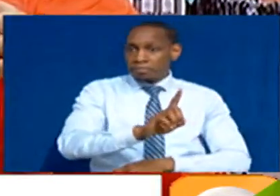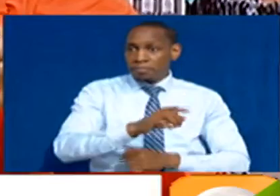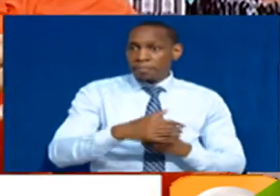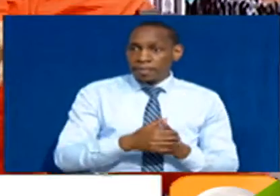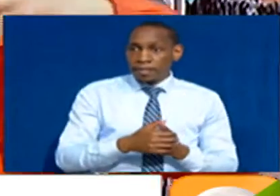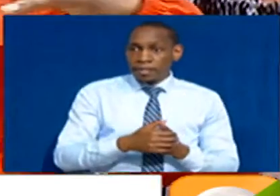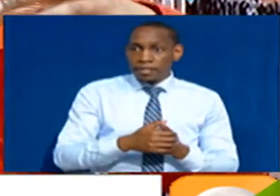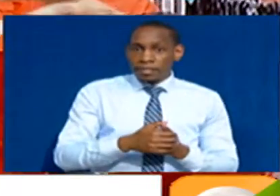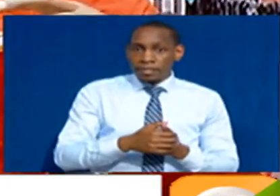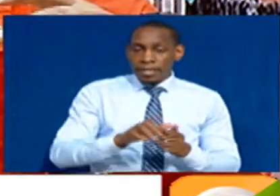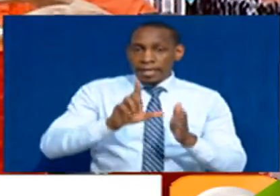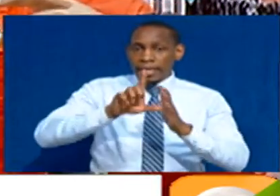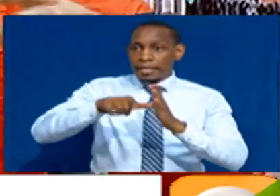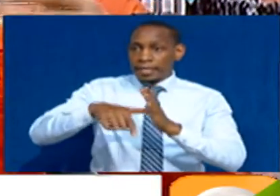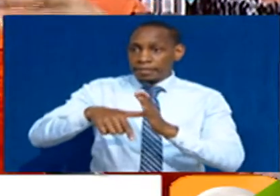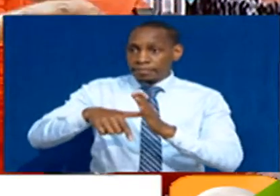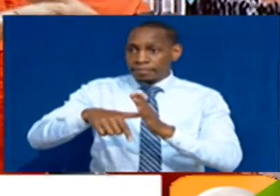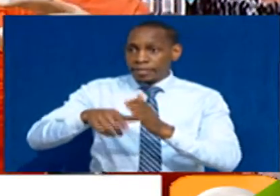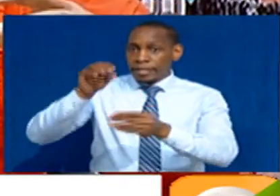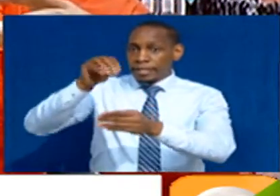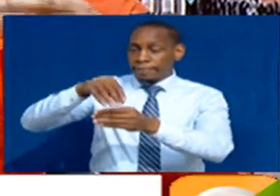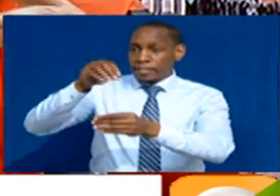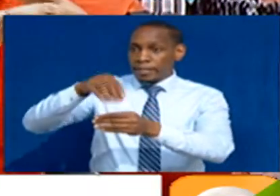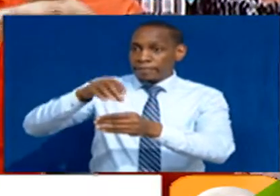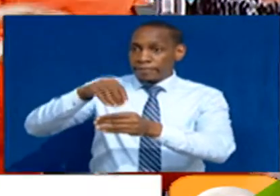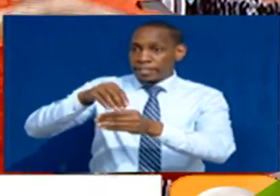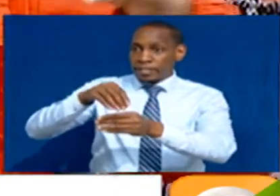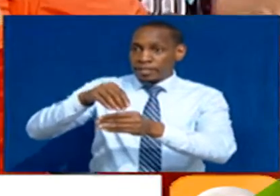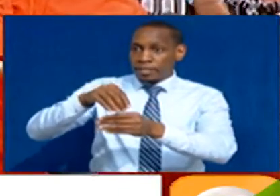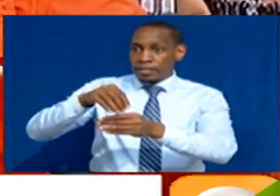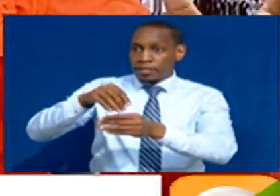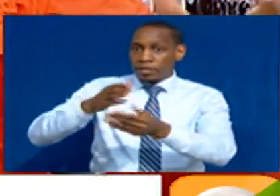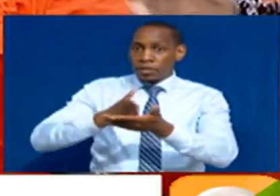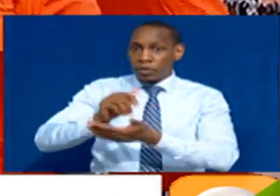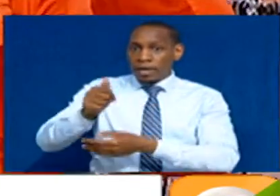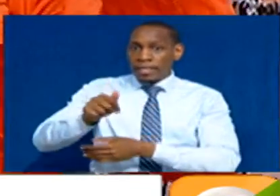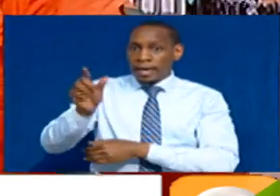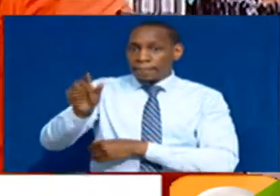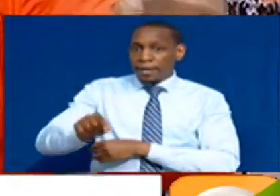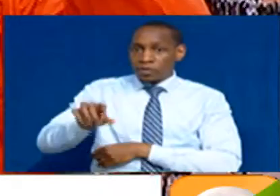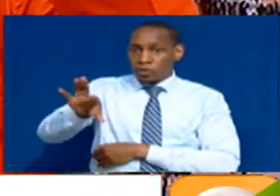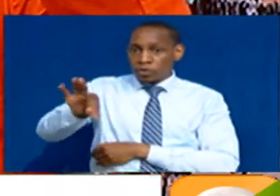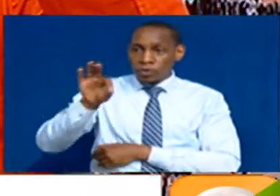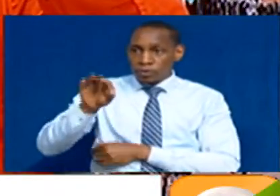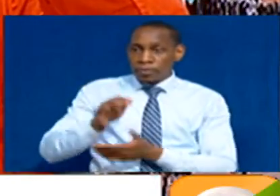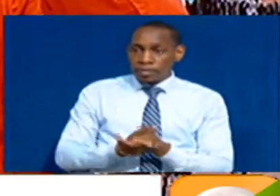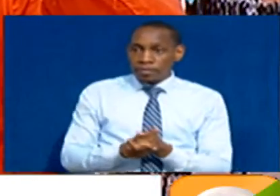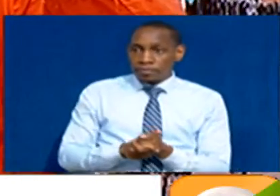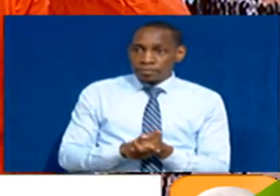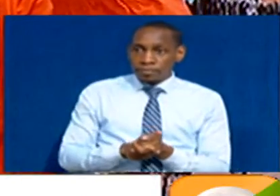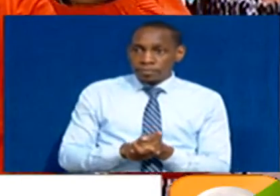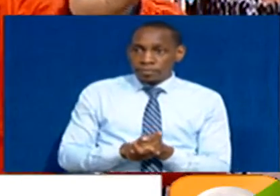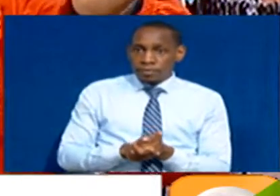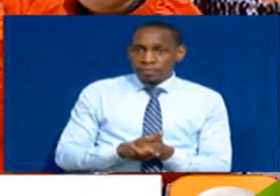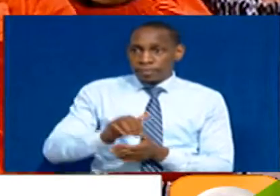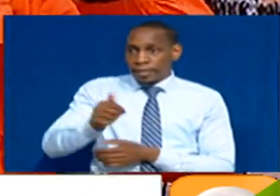and have it being, you know, invested for them through a nominee without the nominee,